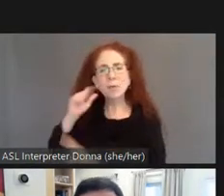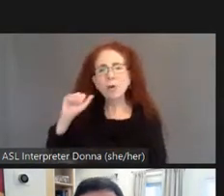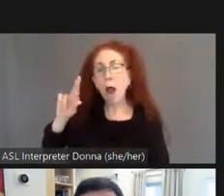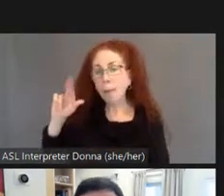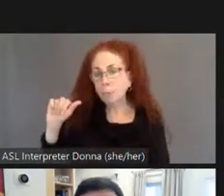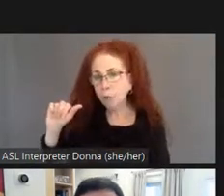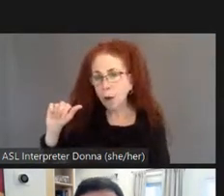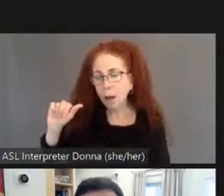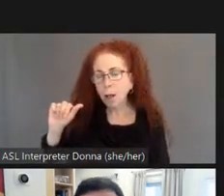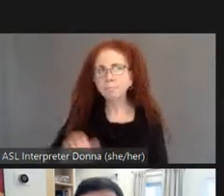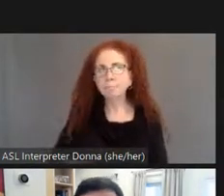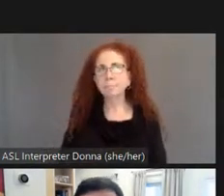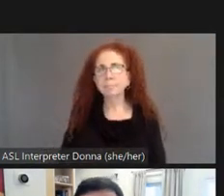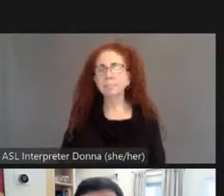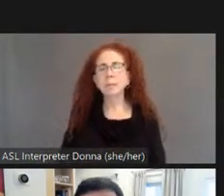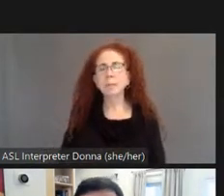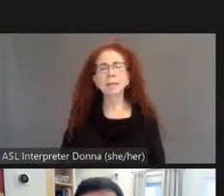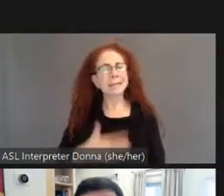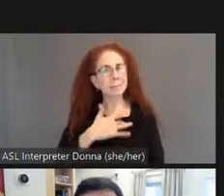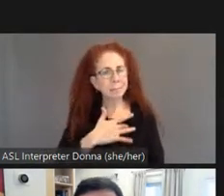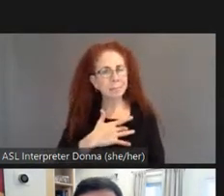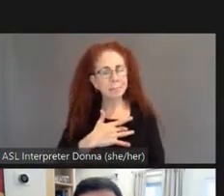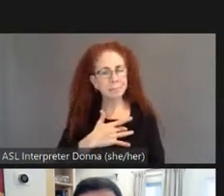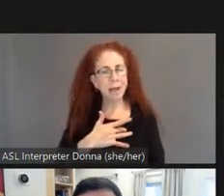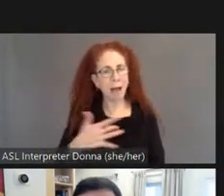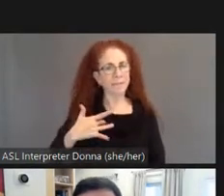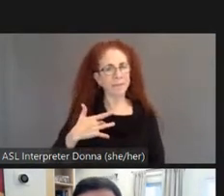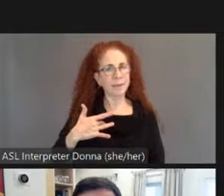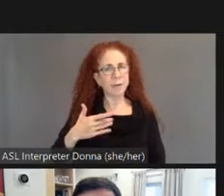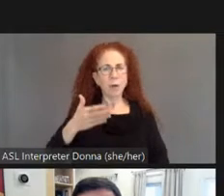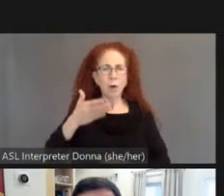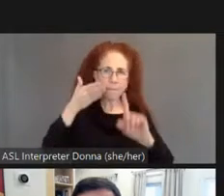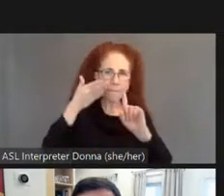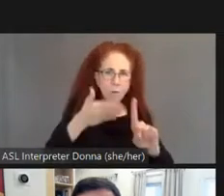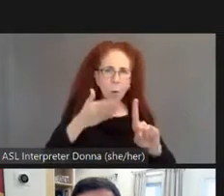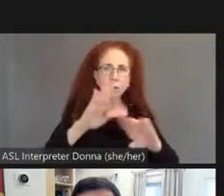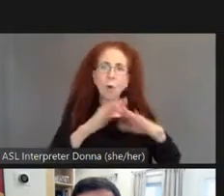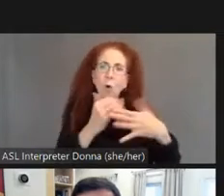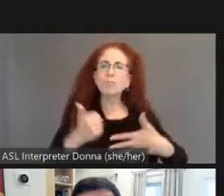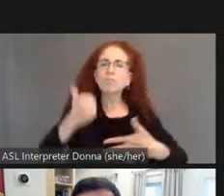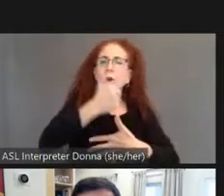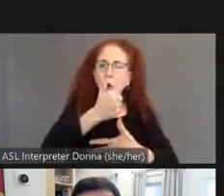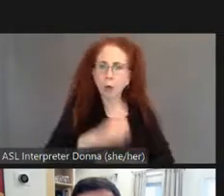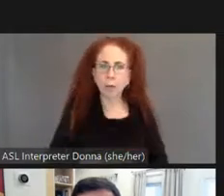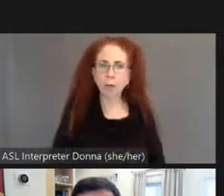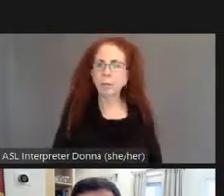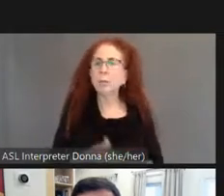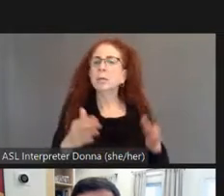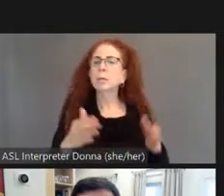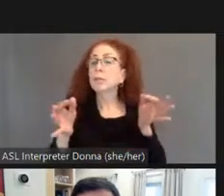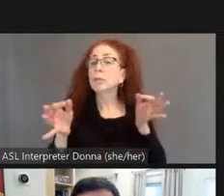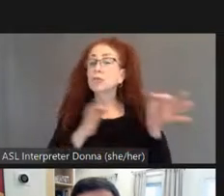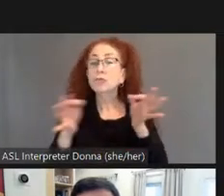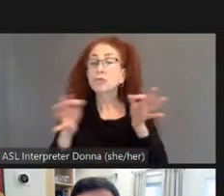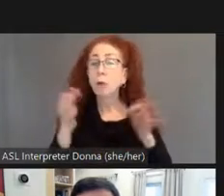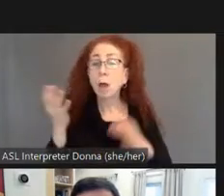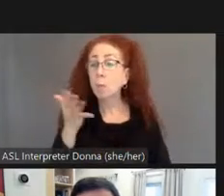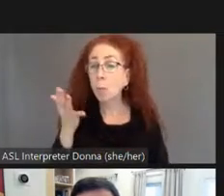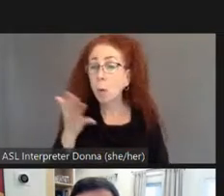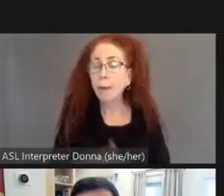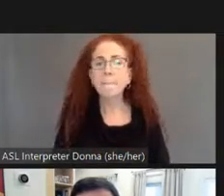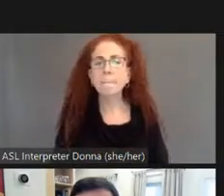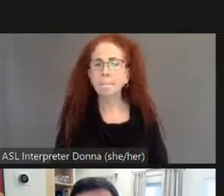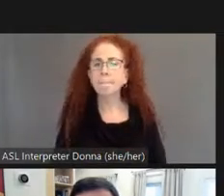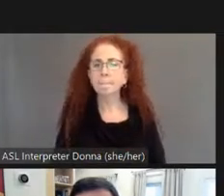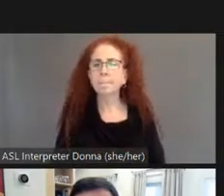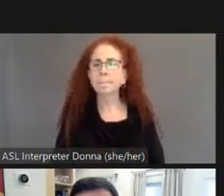to me, the focus is always on the priority of describing, and the focus is always on